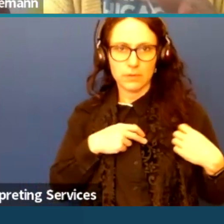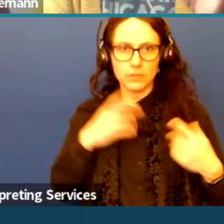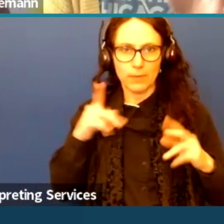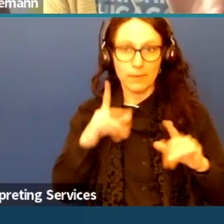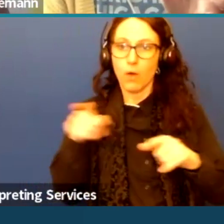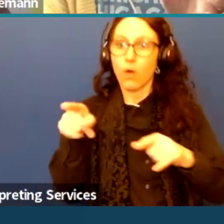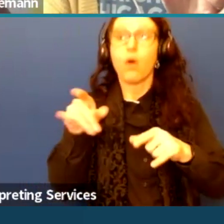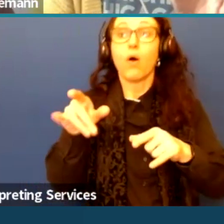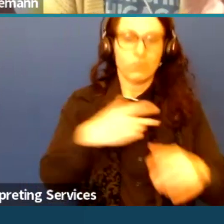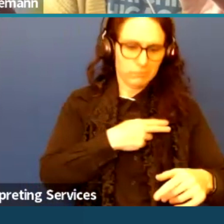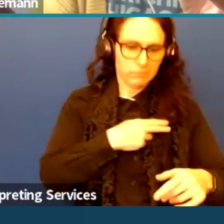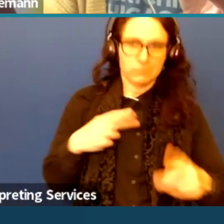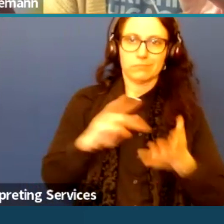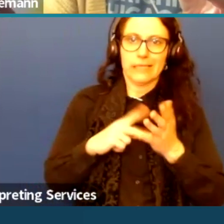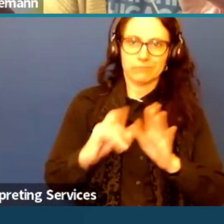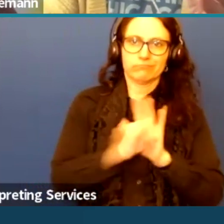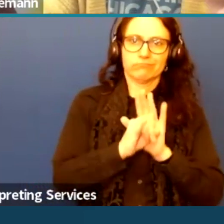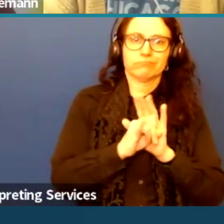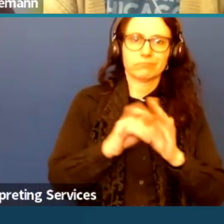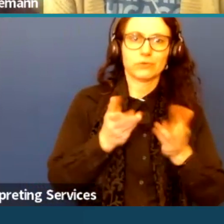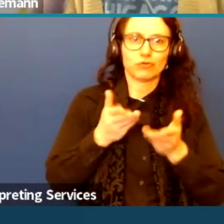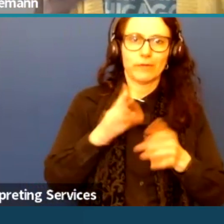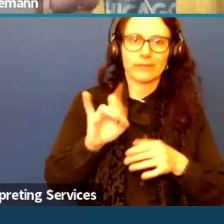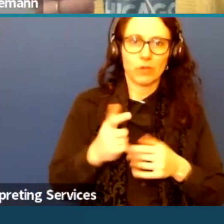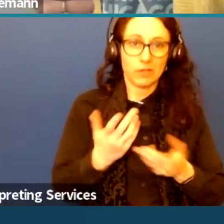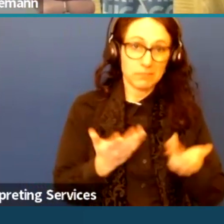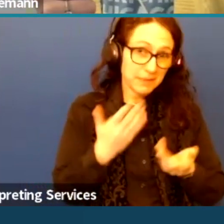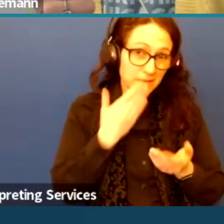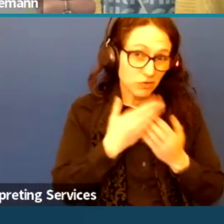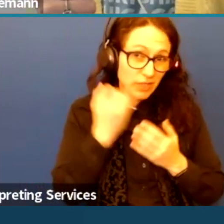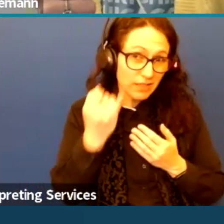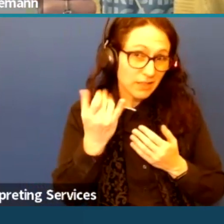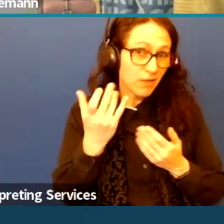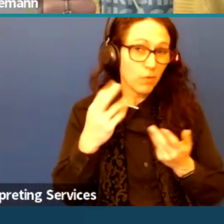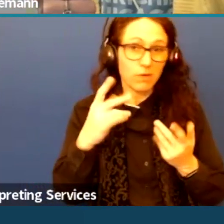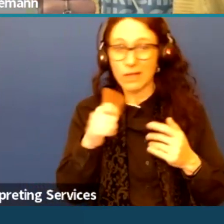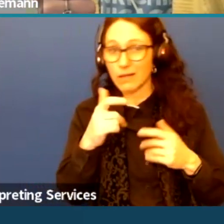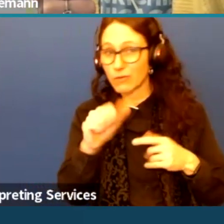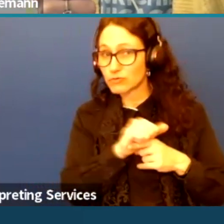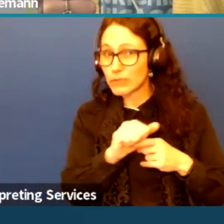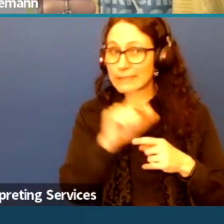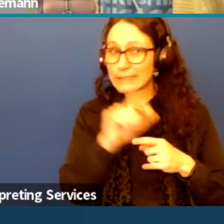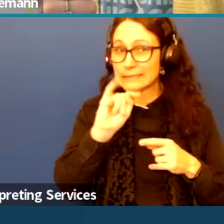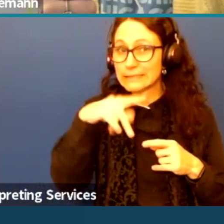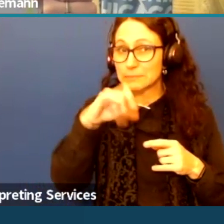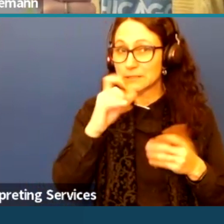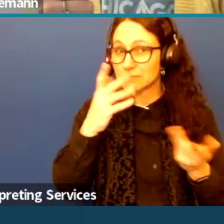you, have you ever experienced that? Does that seem like a good idea? Or any other training tips for frontline staff that you're gonna give?